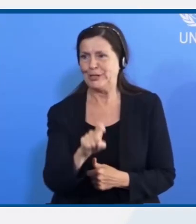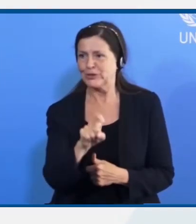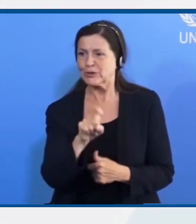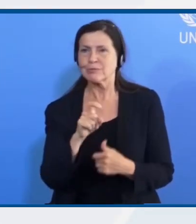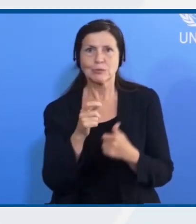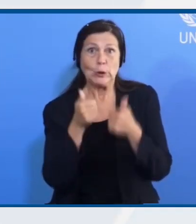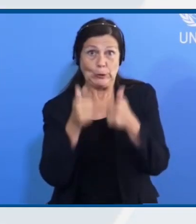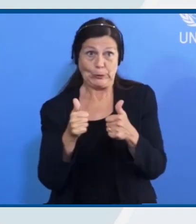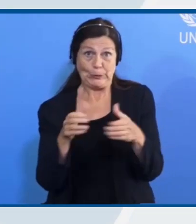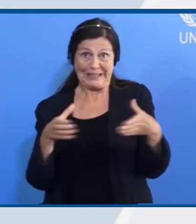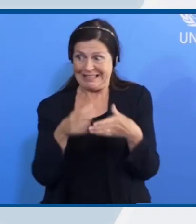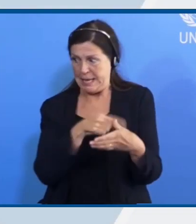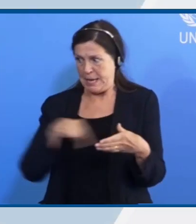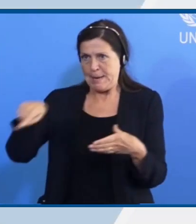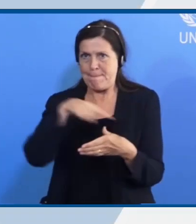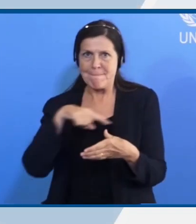about, because